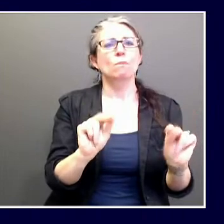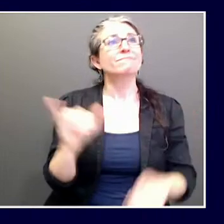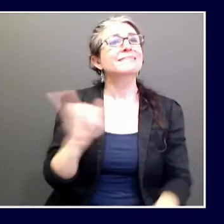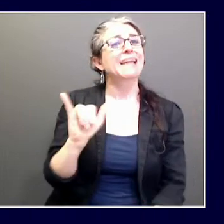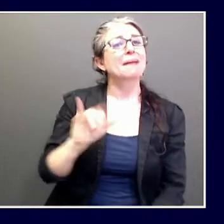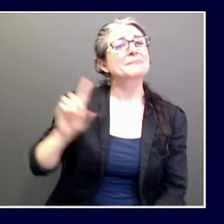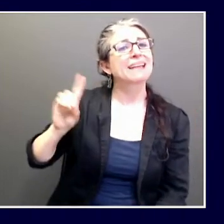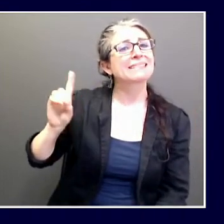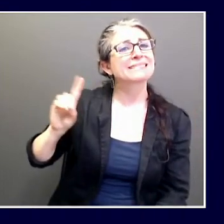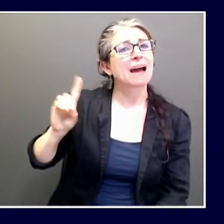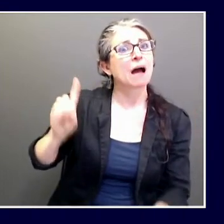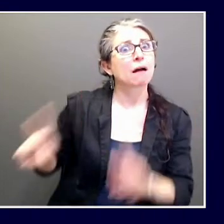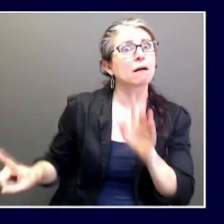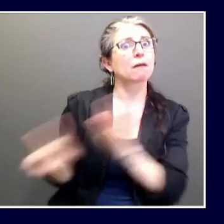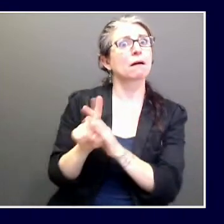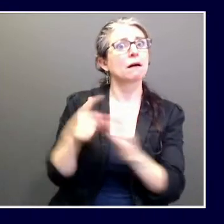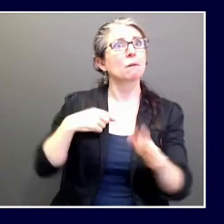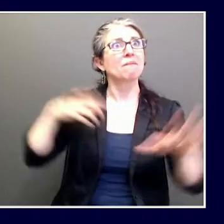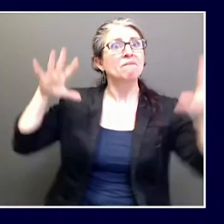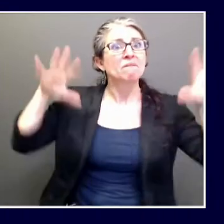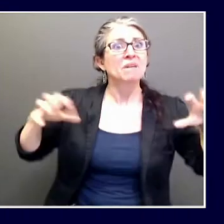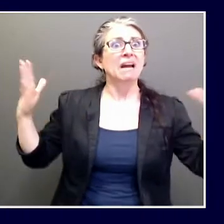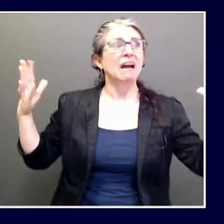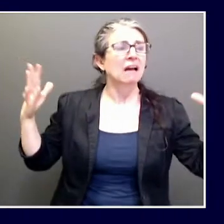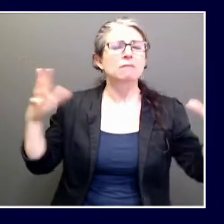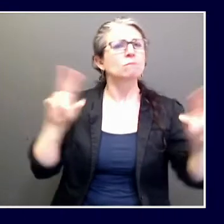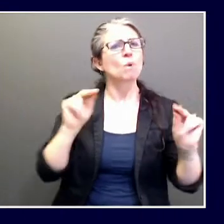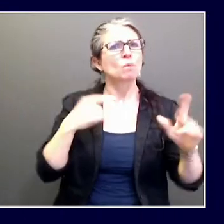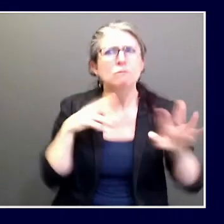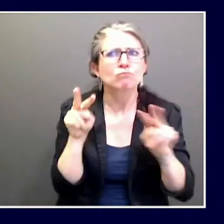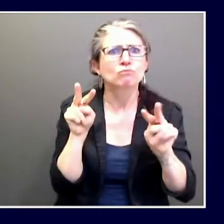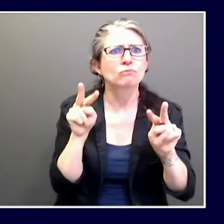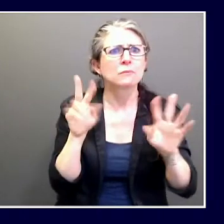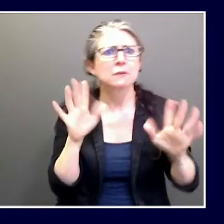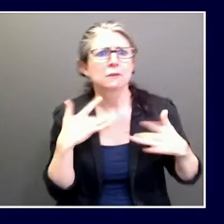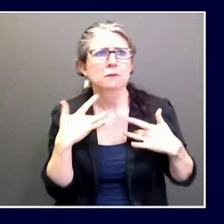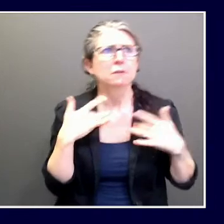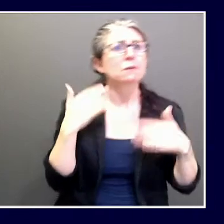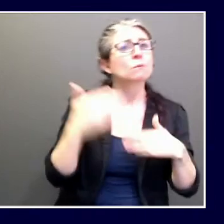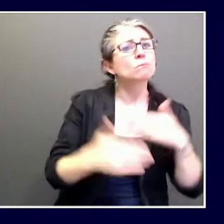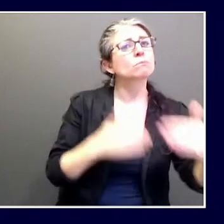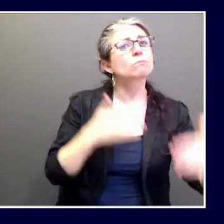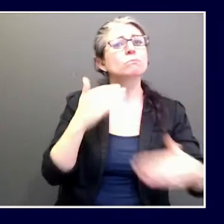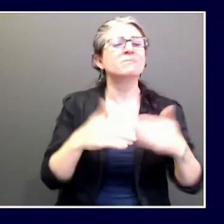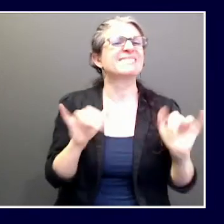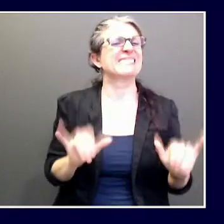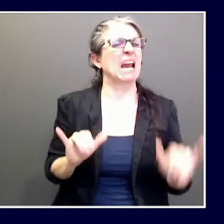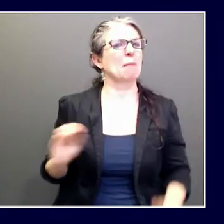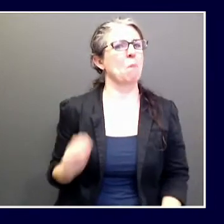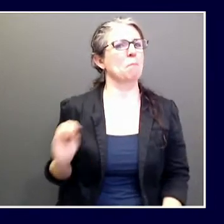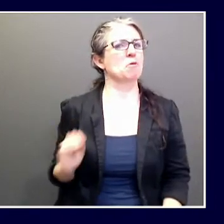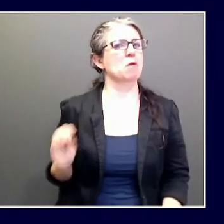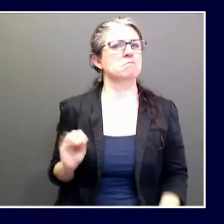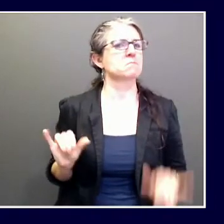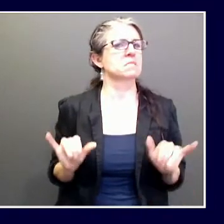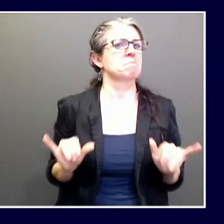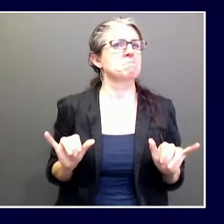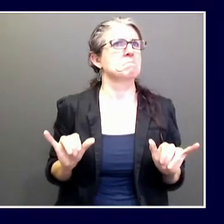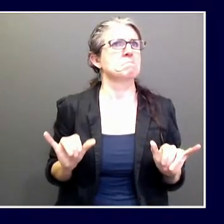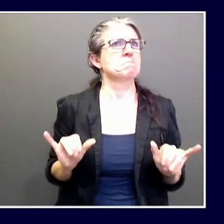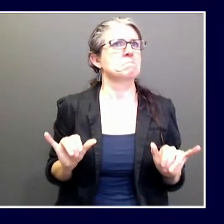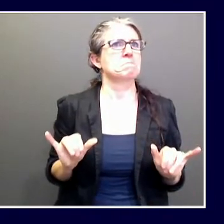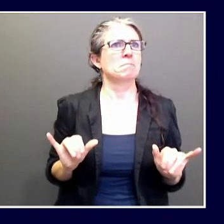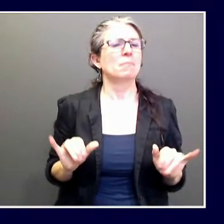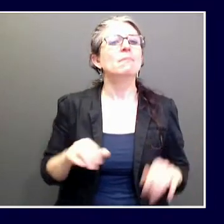widespread transmission. The bottom line there, once again, is that we need more data. Look, the virus is going